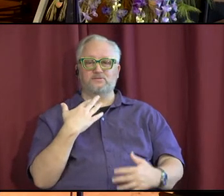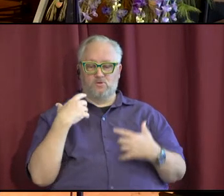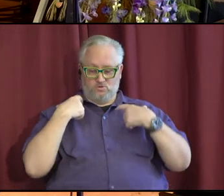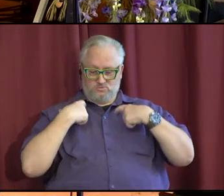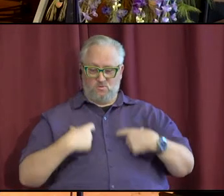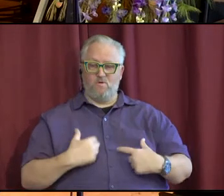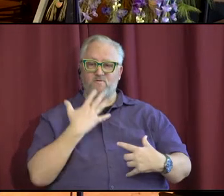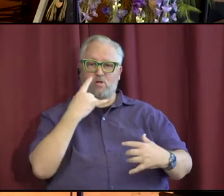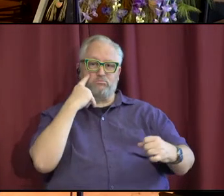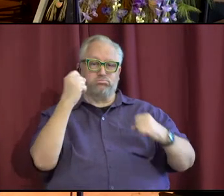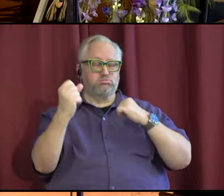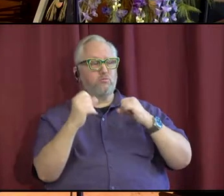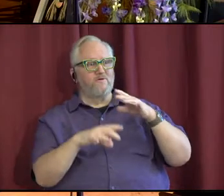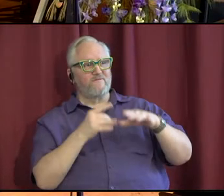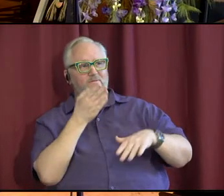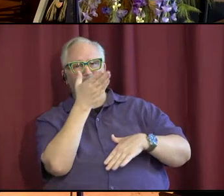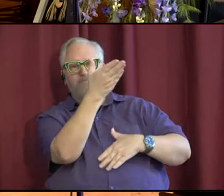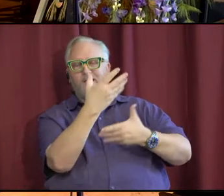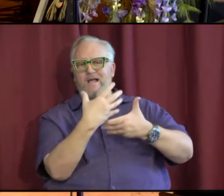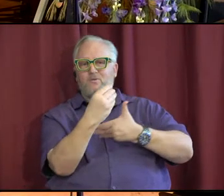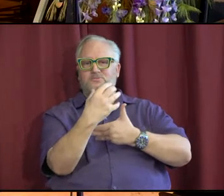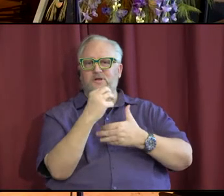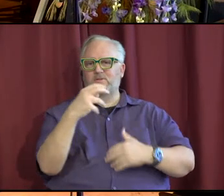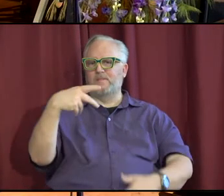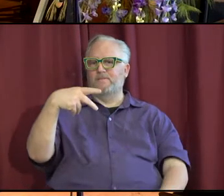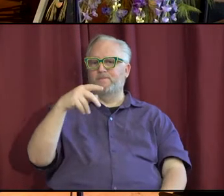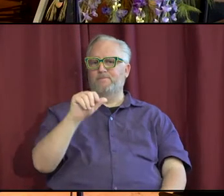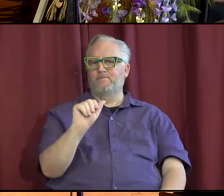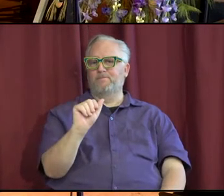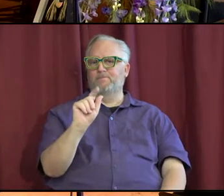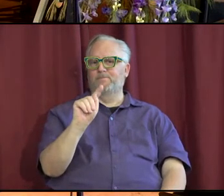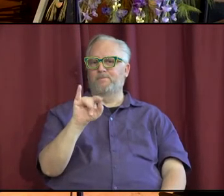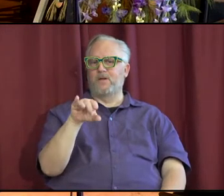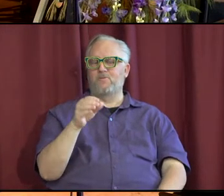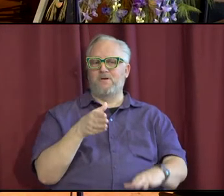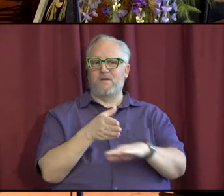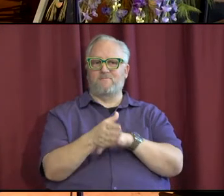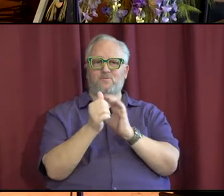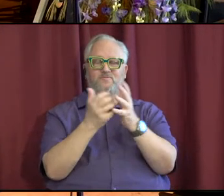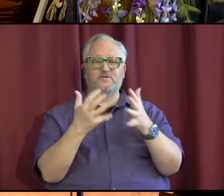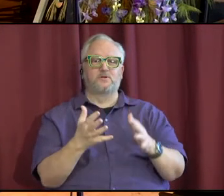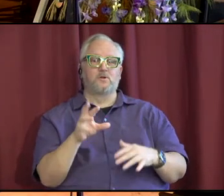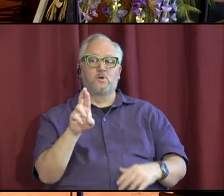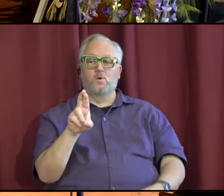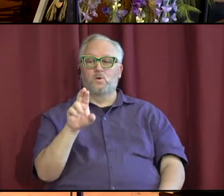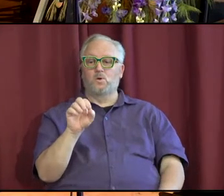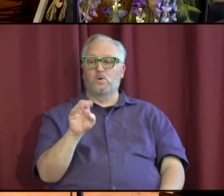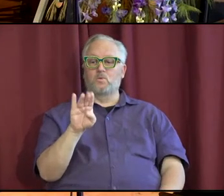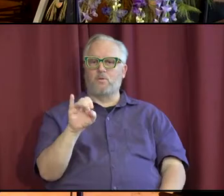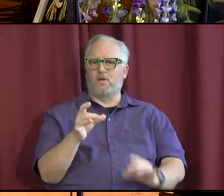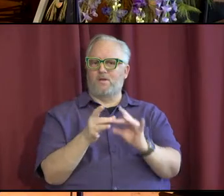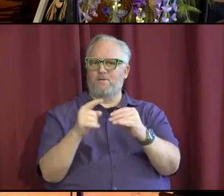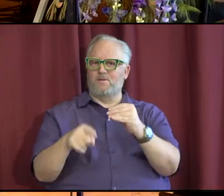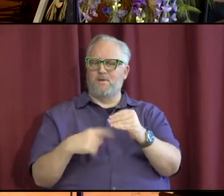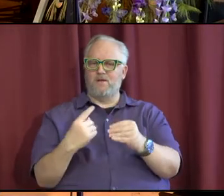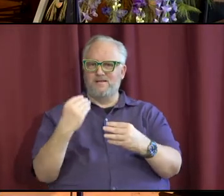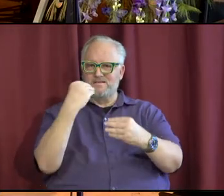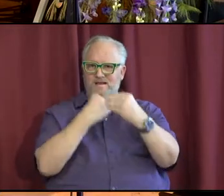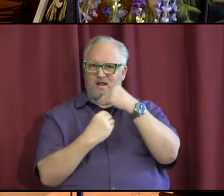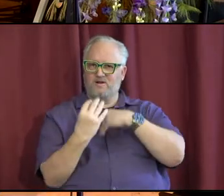find Les out on the patio after worship. And Robbie is going to say a word about dining for dollars.